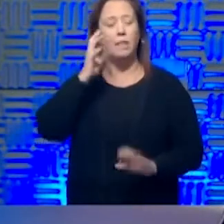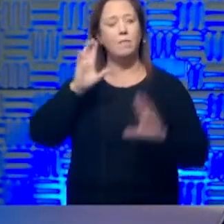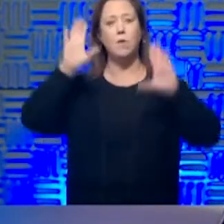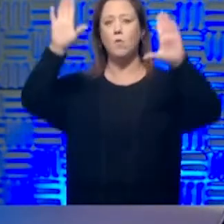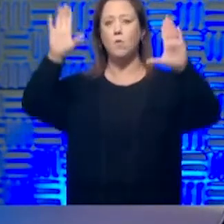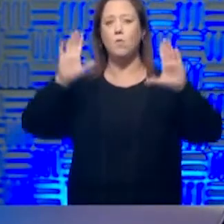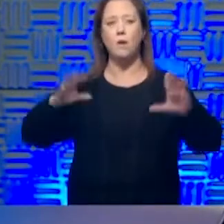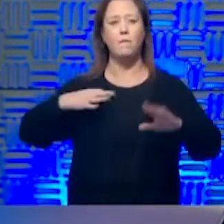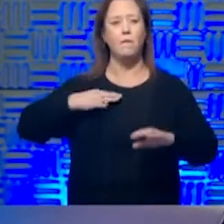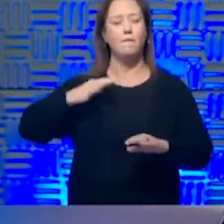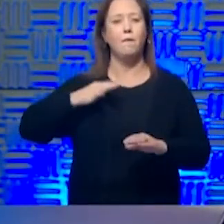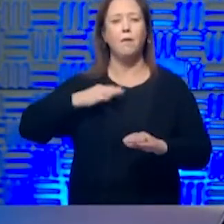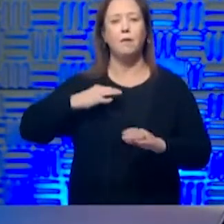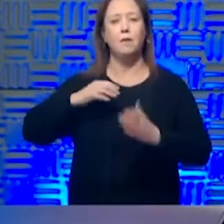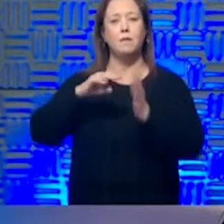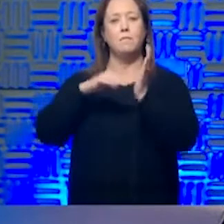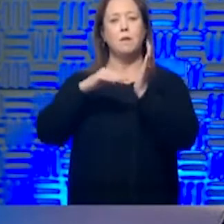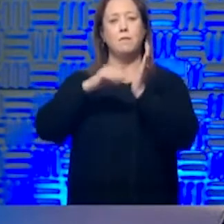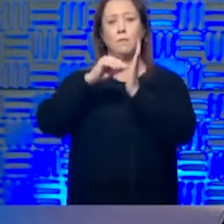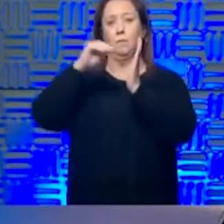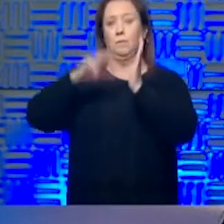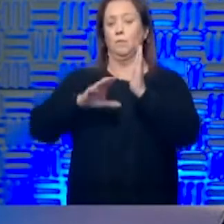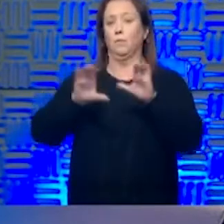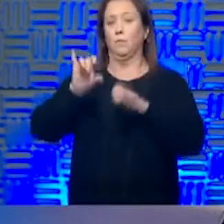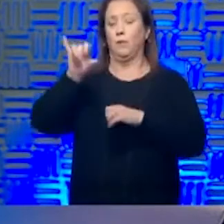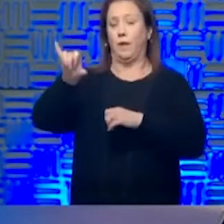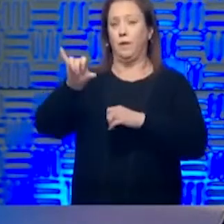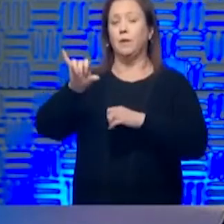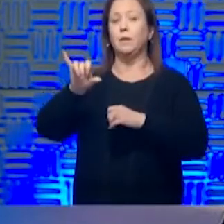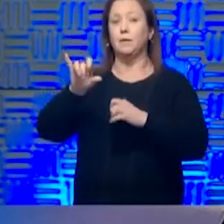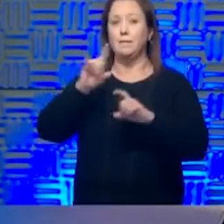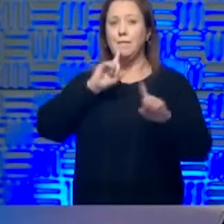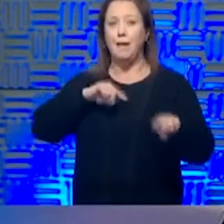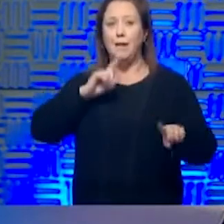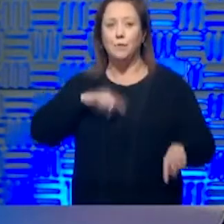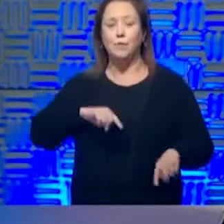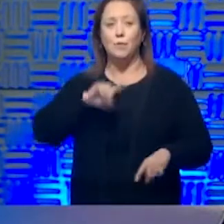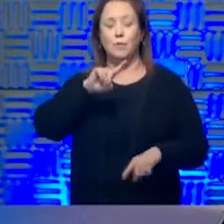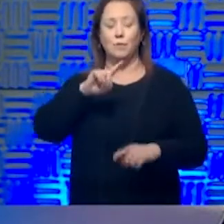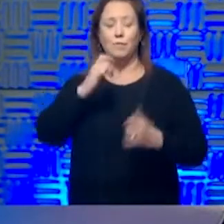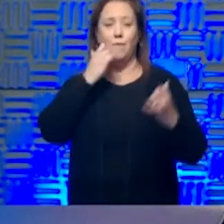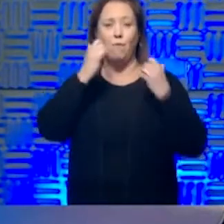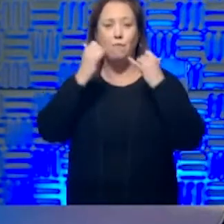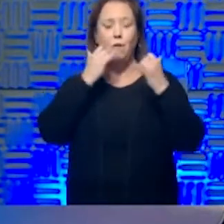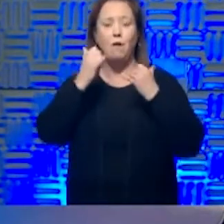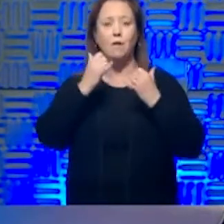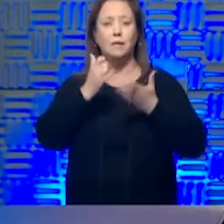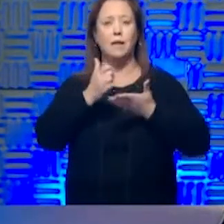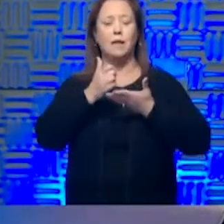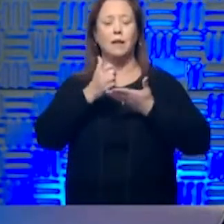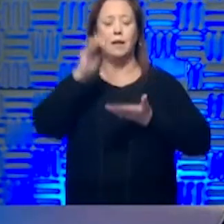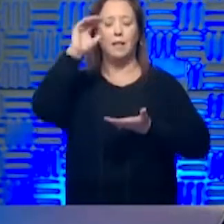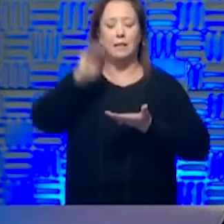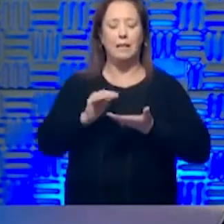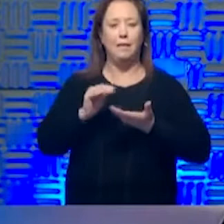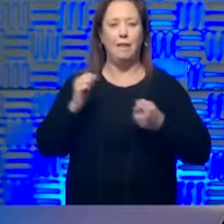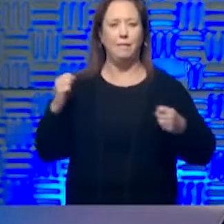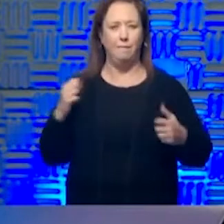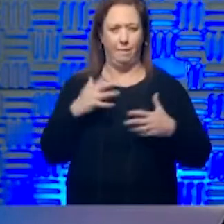for a volunteer medical student to do, would be to field those calls and alleviate some of the fear that people